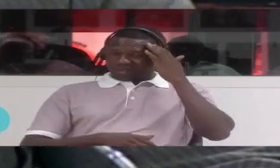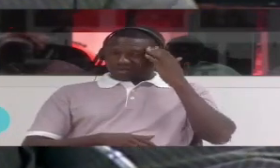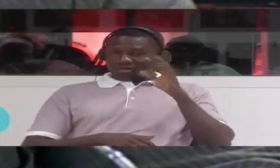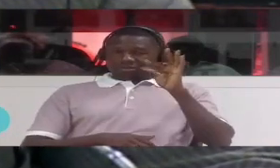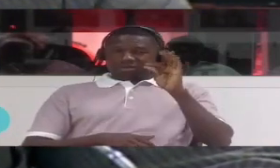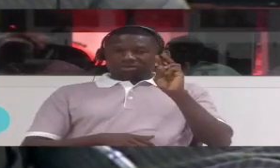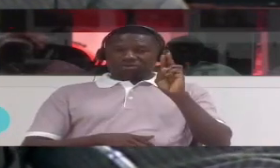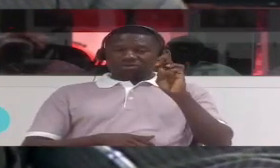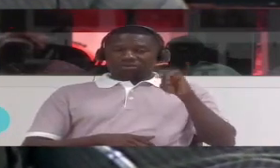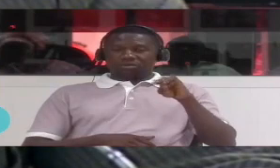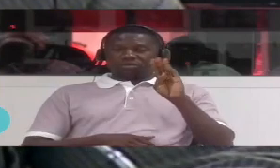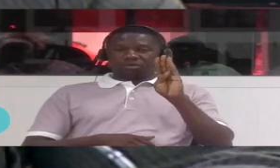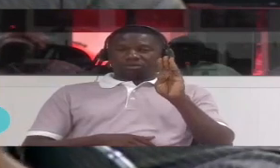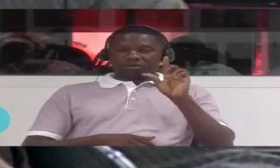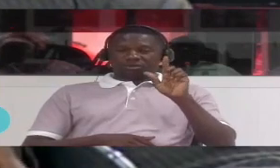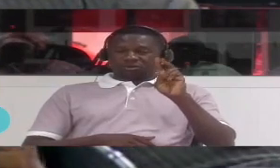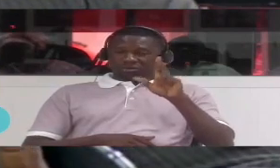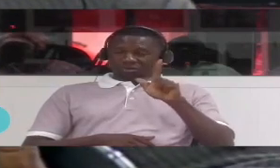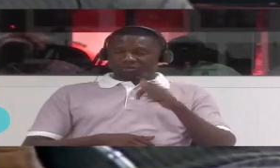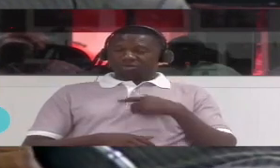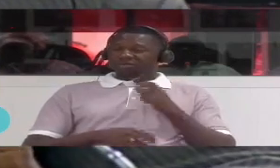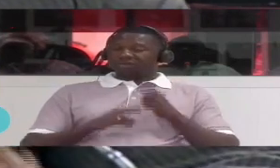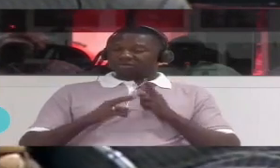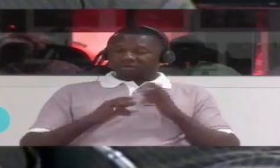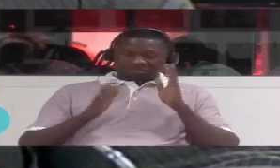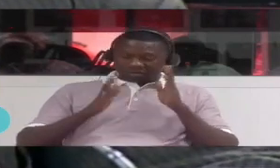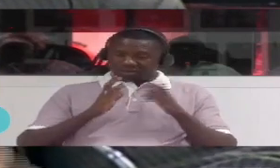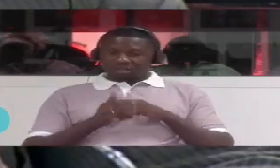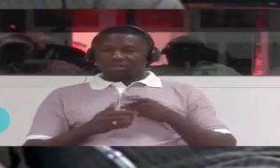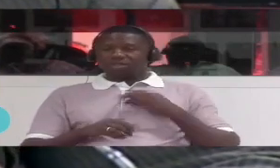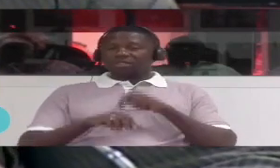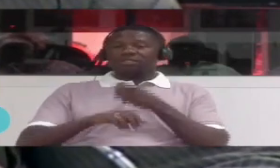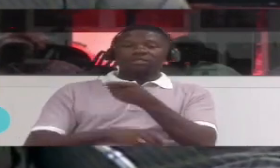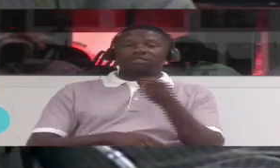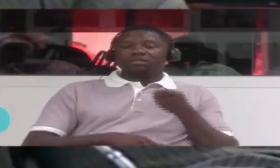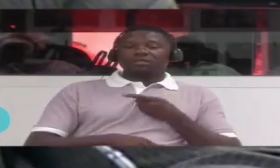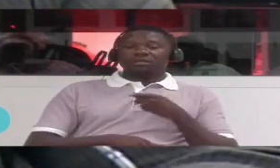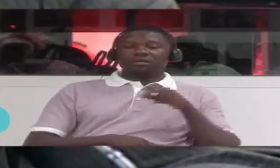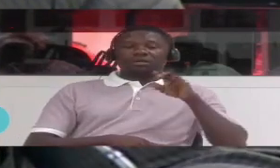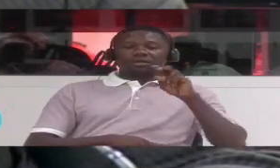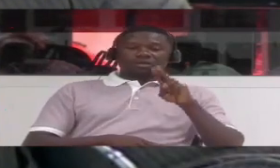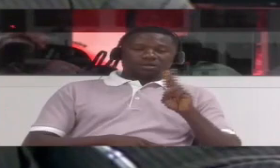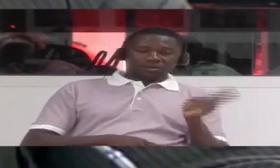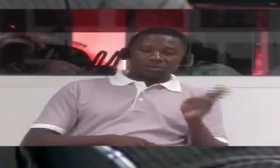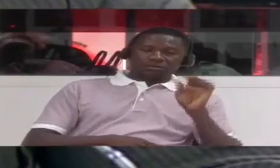very much in a hurry that night. He didn't stay long. And this Haidara and Nuru Seka repeated the same